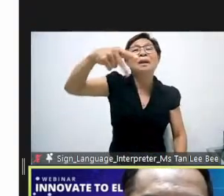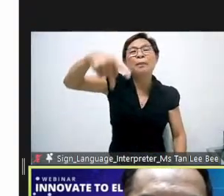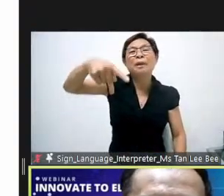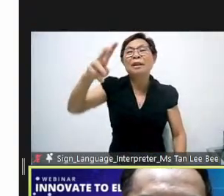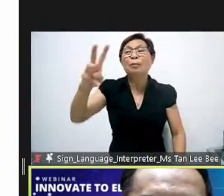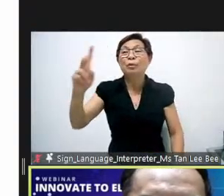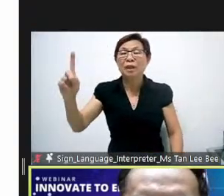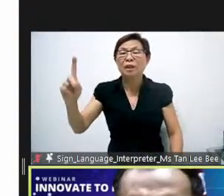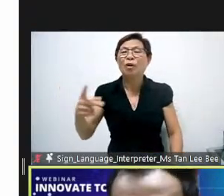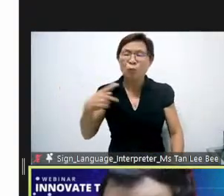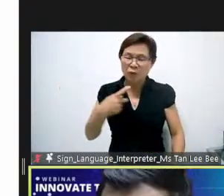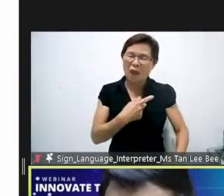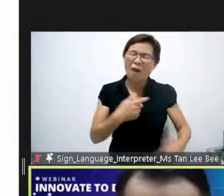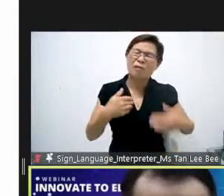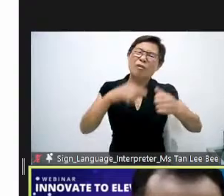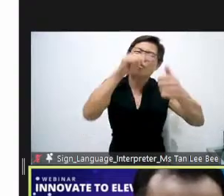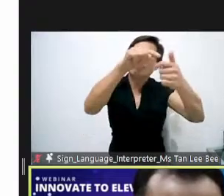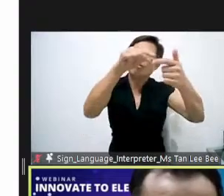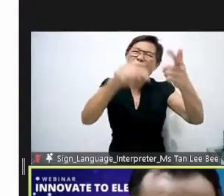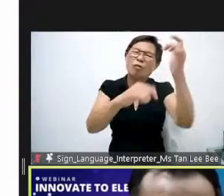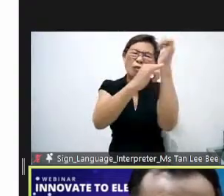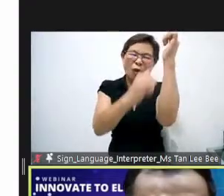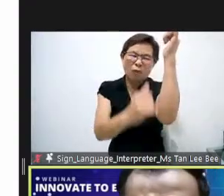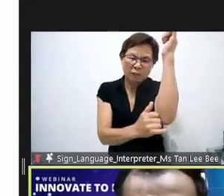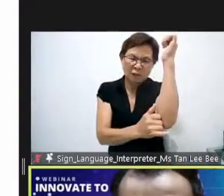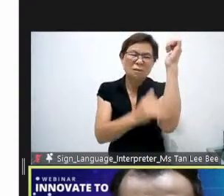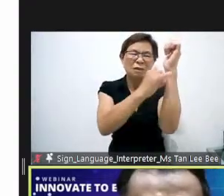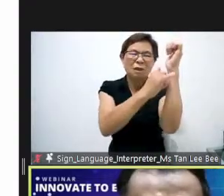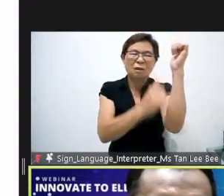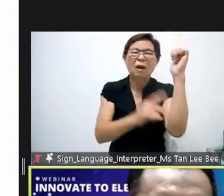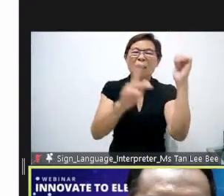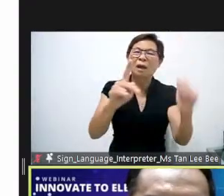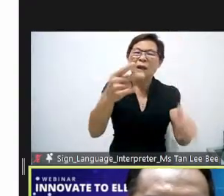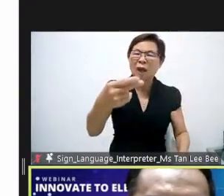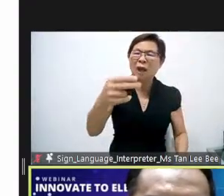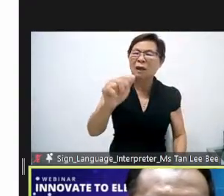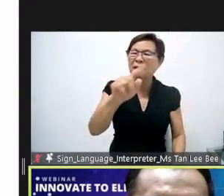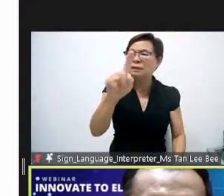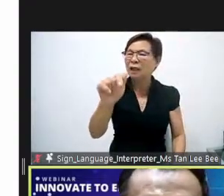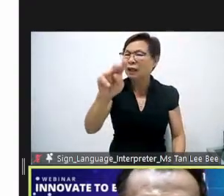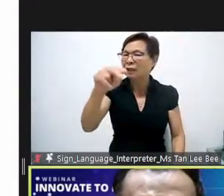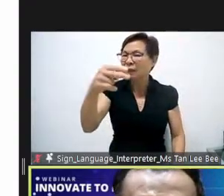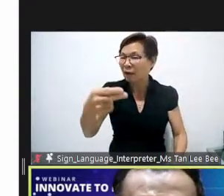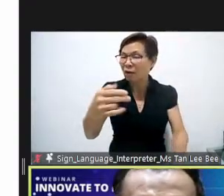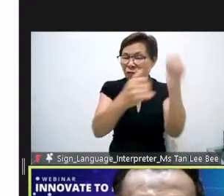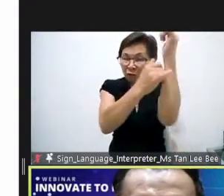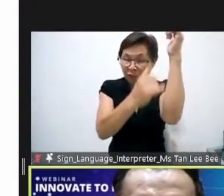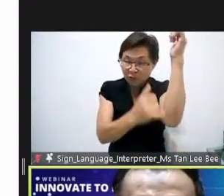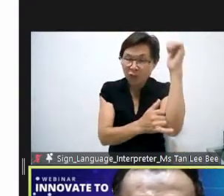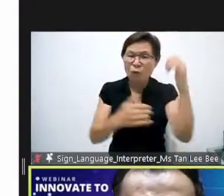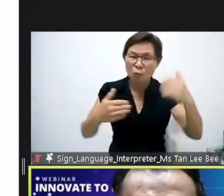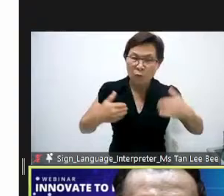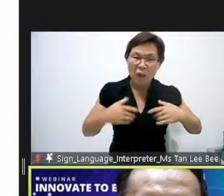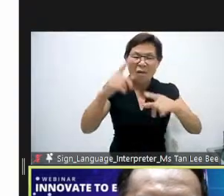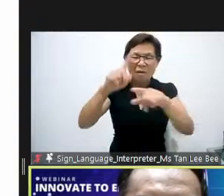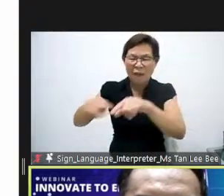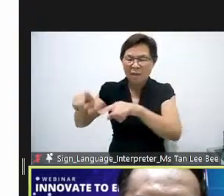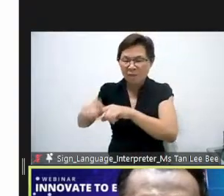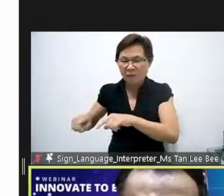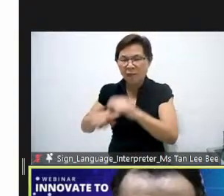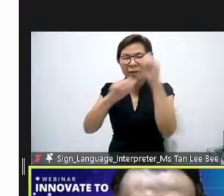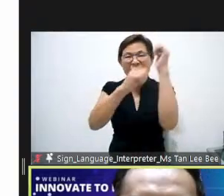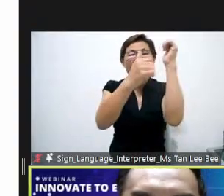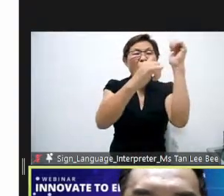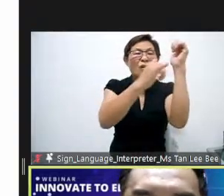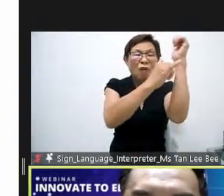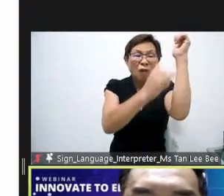several foundation. We have Khazanah Foundation. We have all the foundation under local authorities that